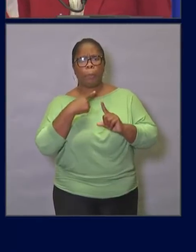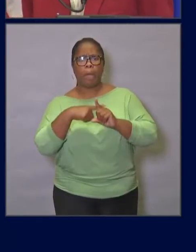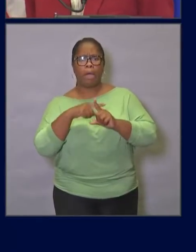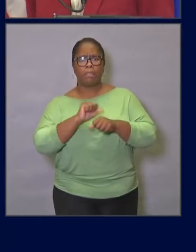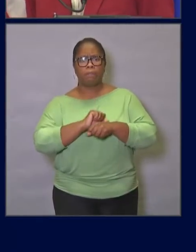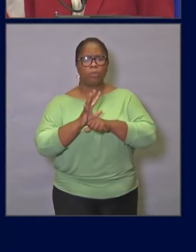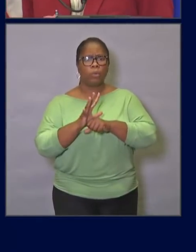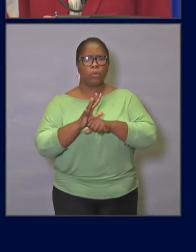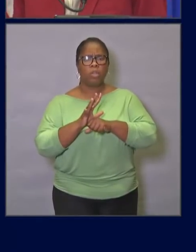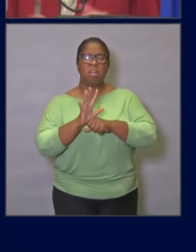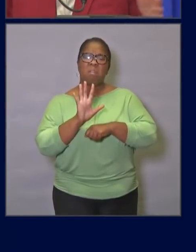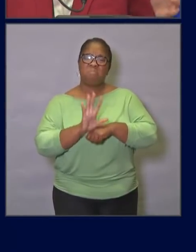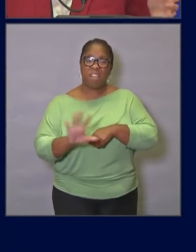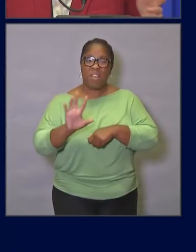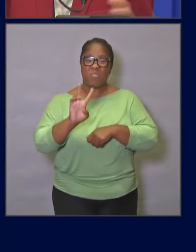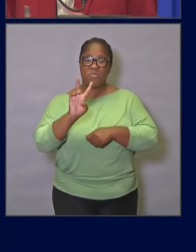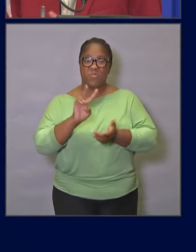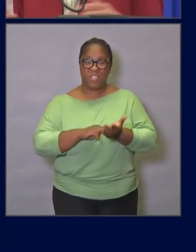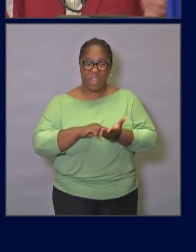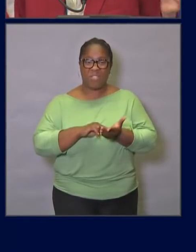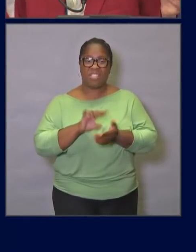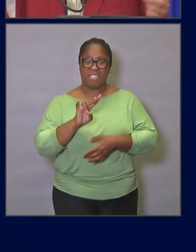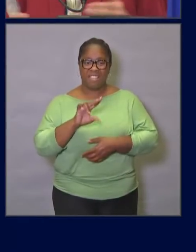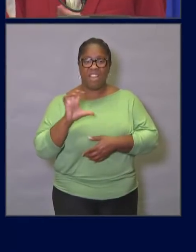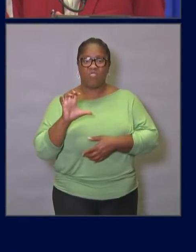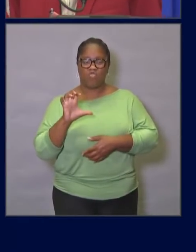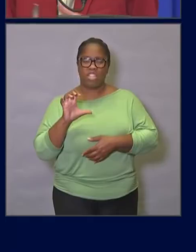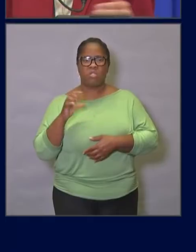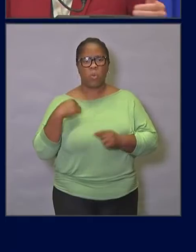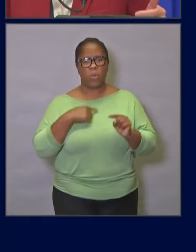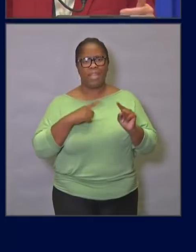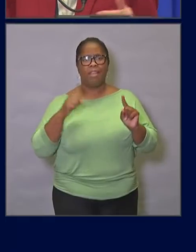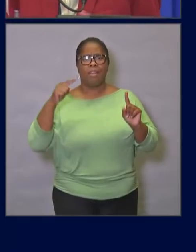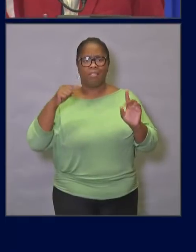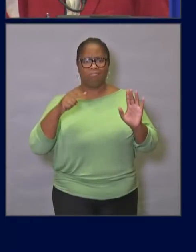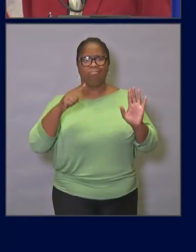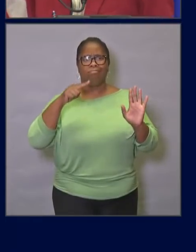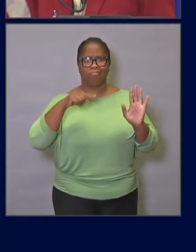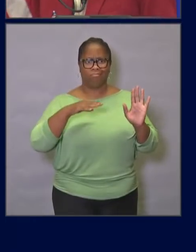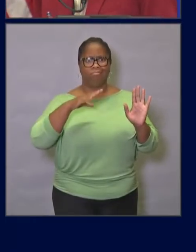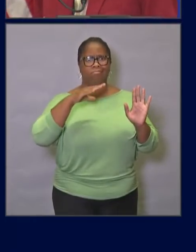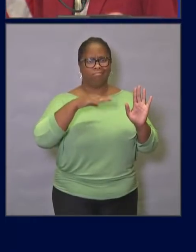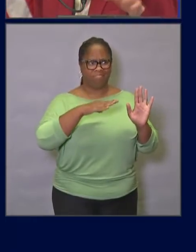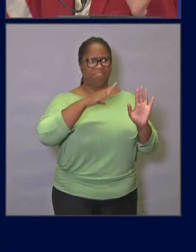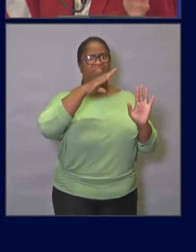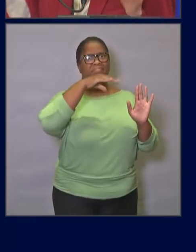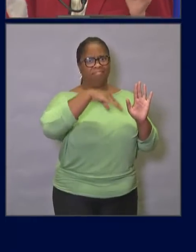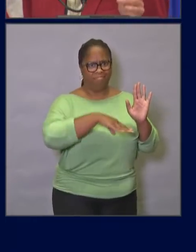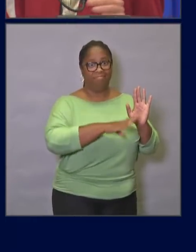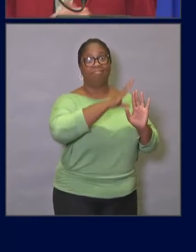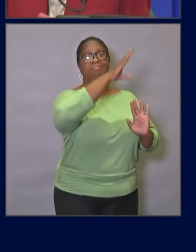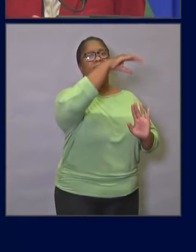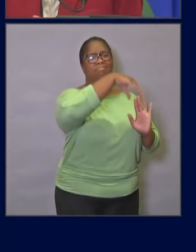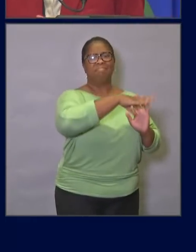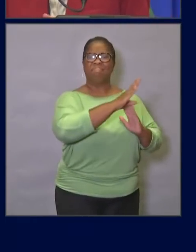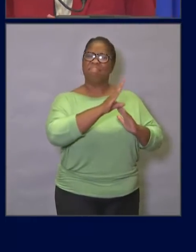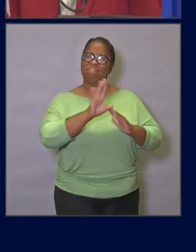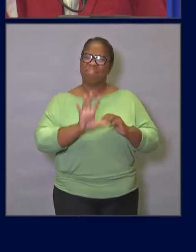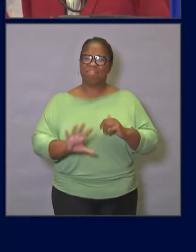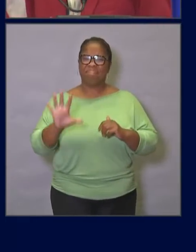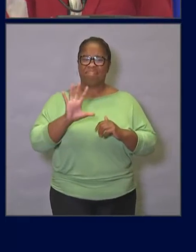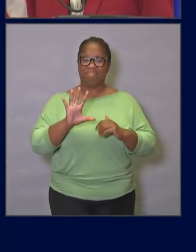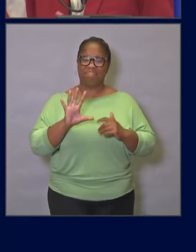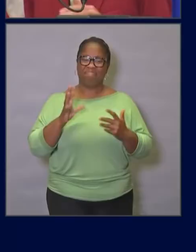about 2,700. So if you take all of the fluctuations we've had because of lab reporting issues, we're really about